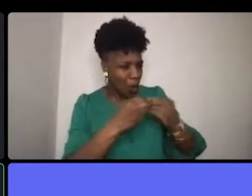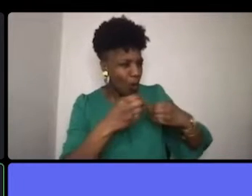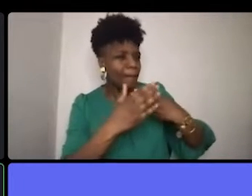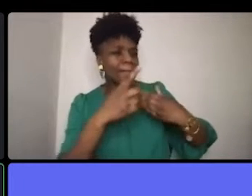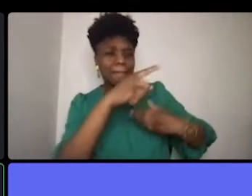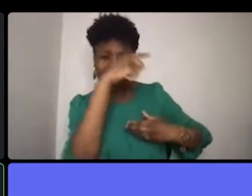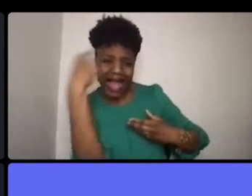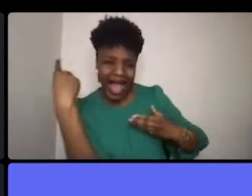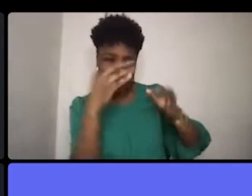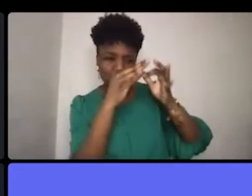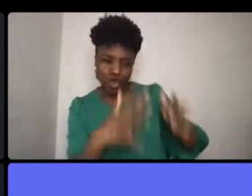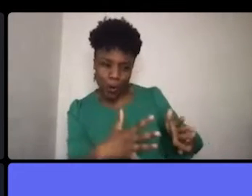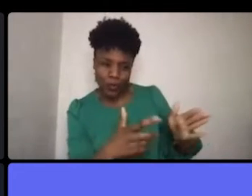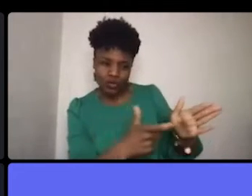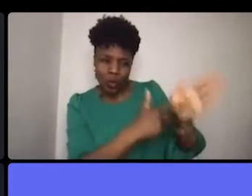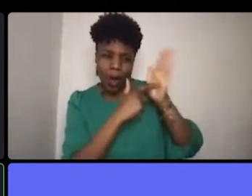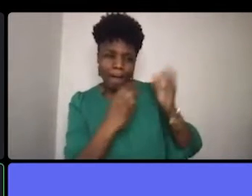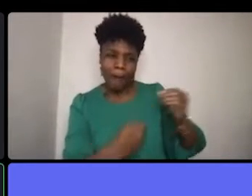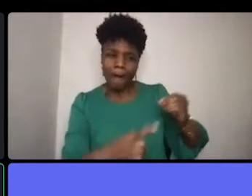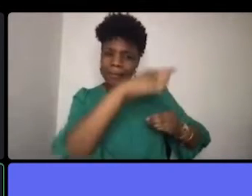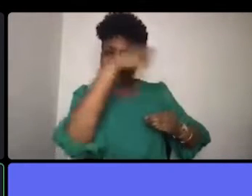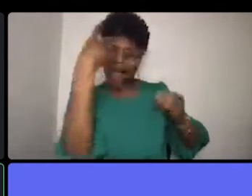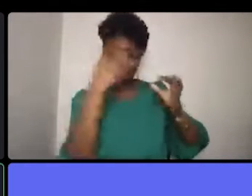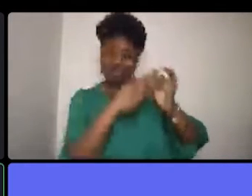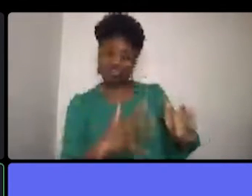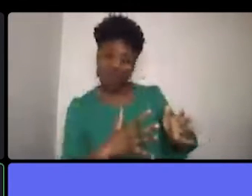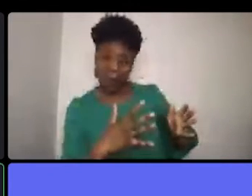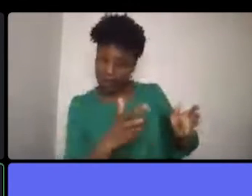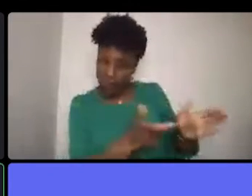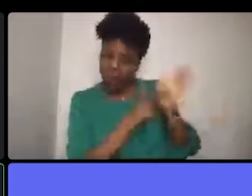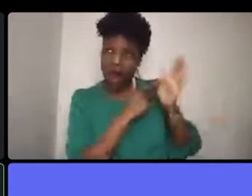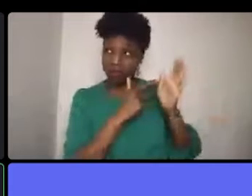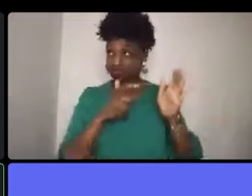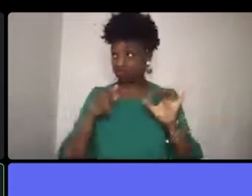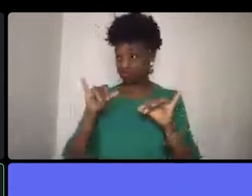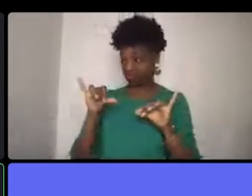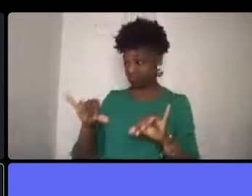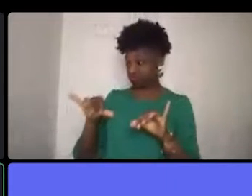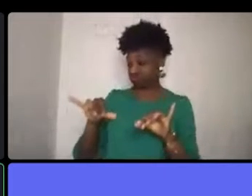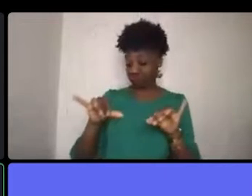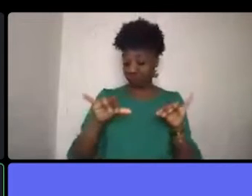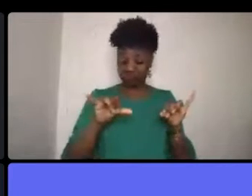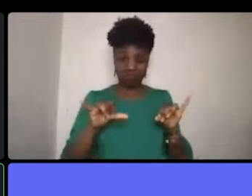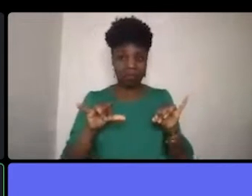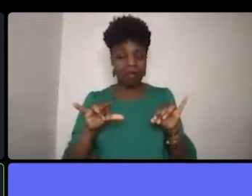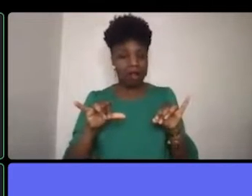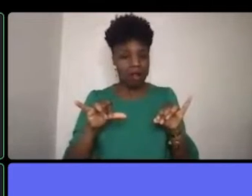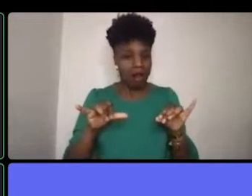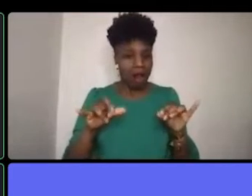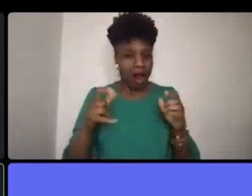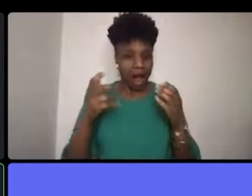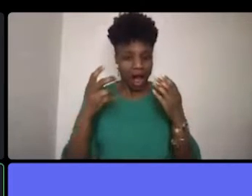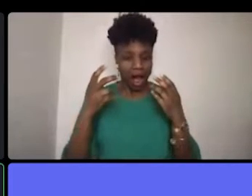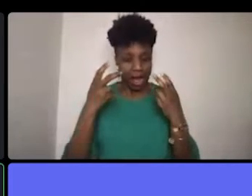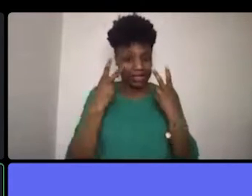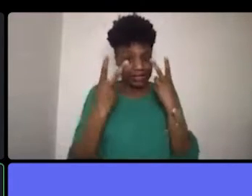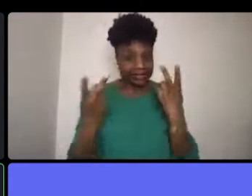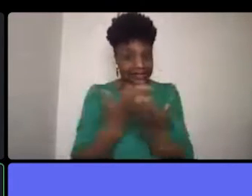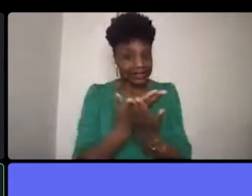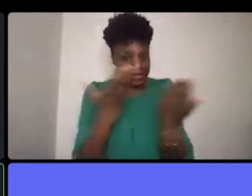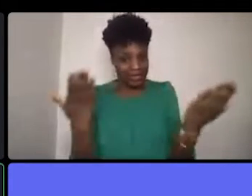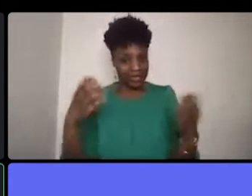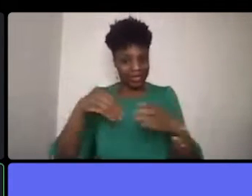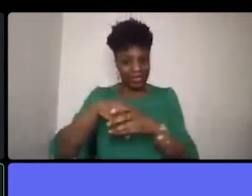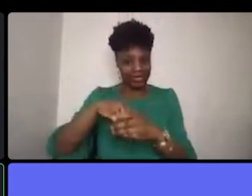women, White women. and that's not the layout of our land for real, right? You have Right. black,